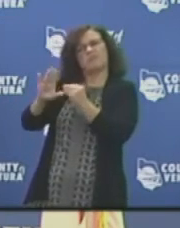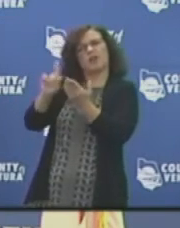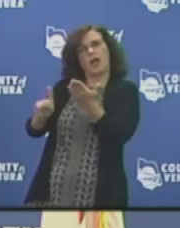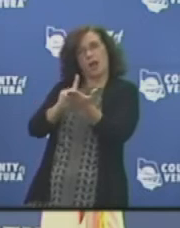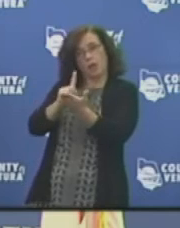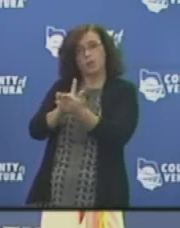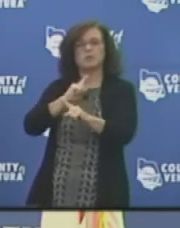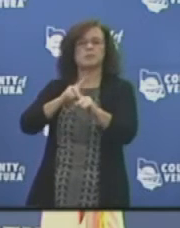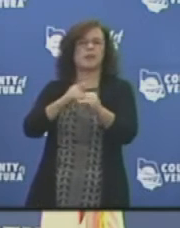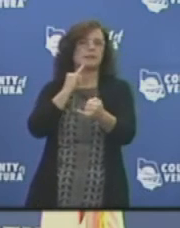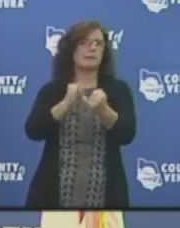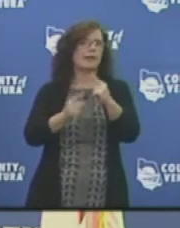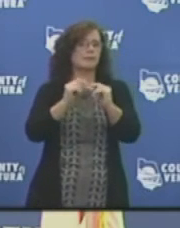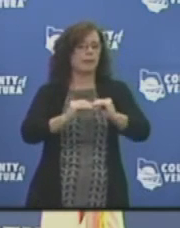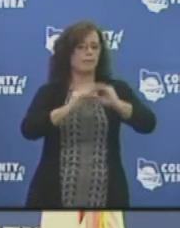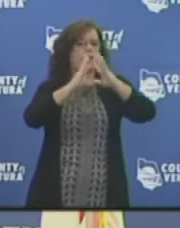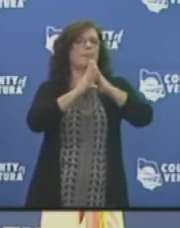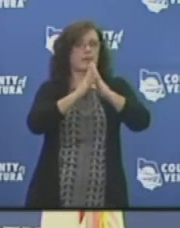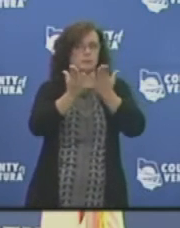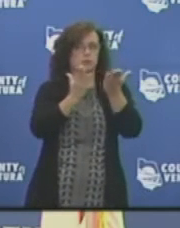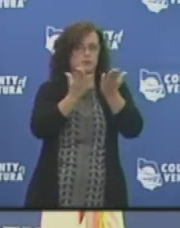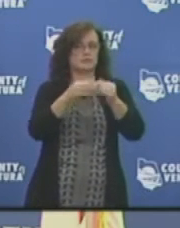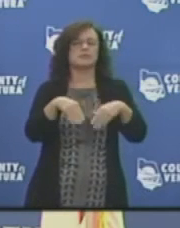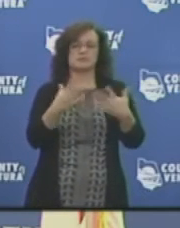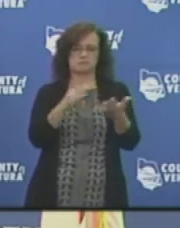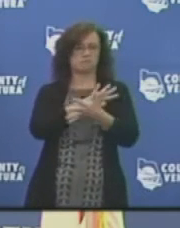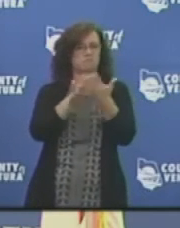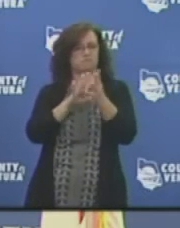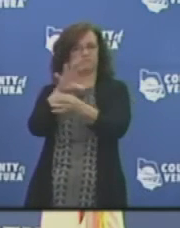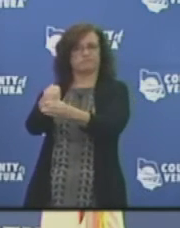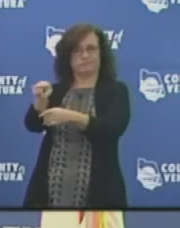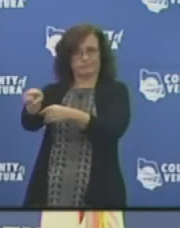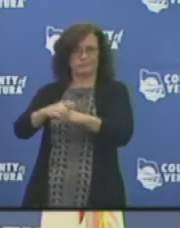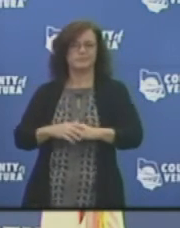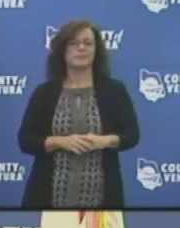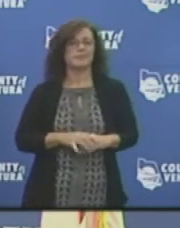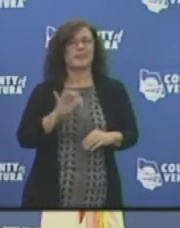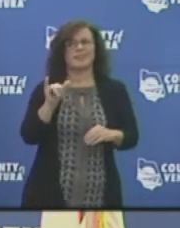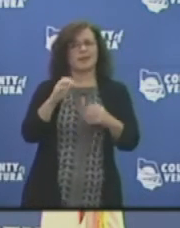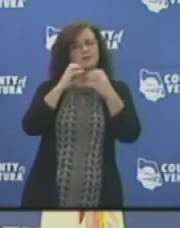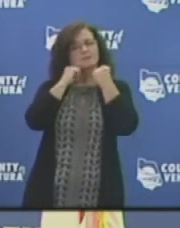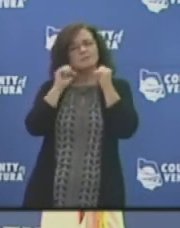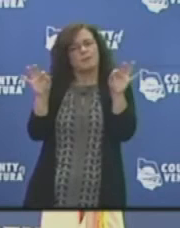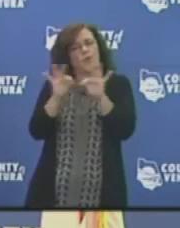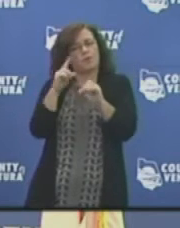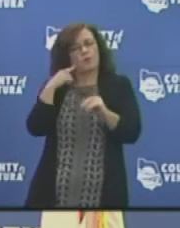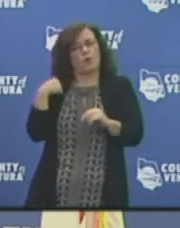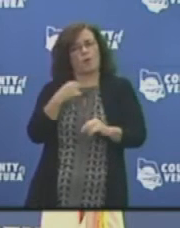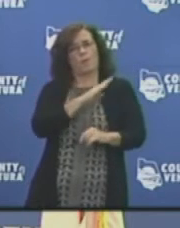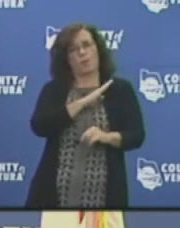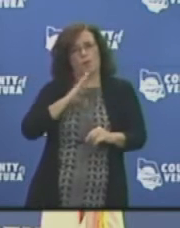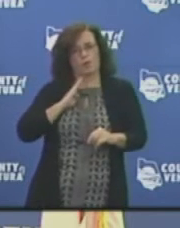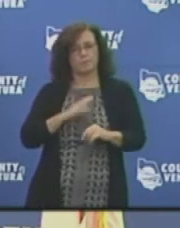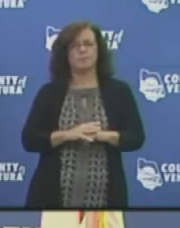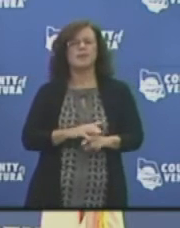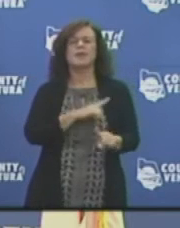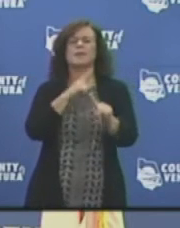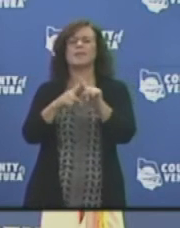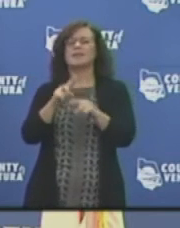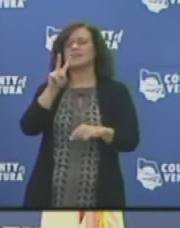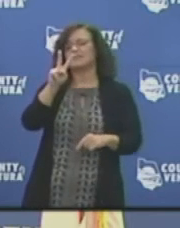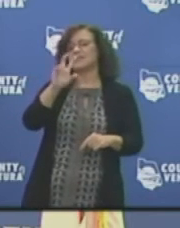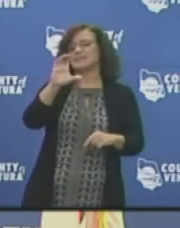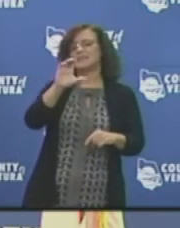get their off when they're not working. So it's very important to our board. And our Ventura County Area Agency on Aging